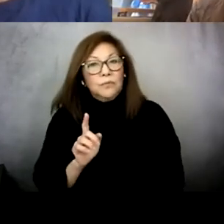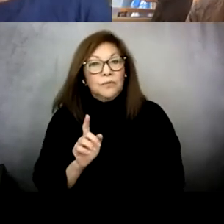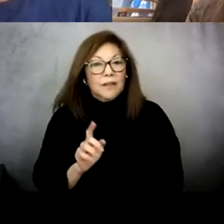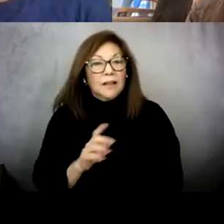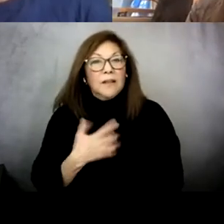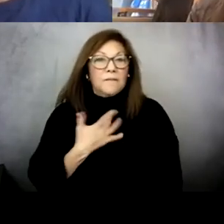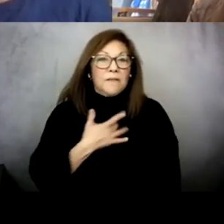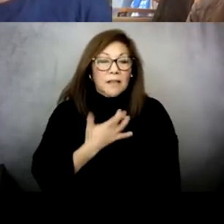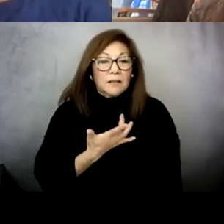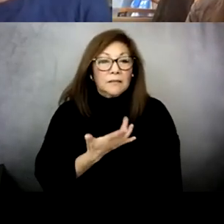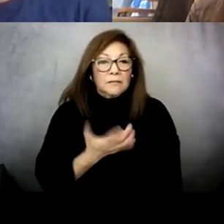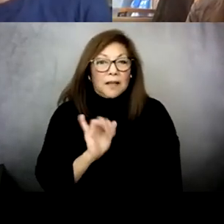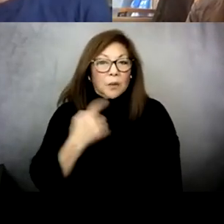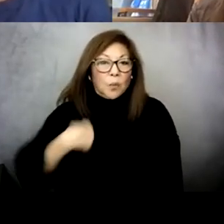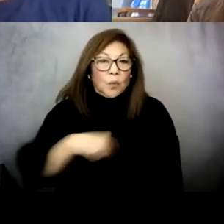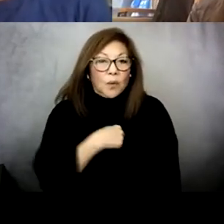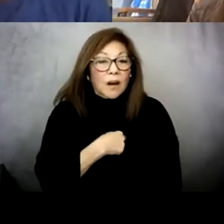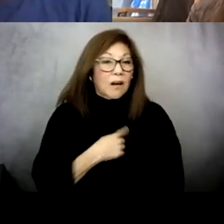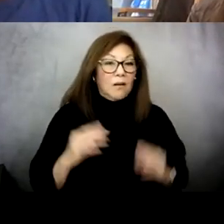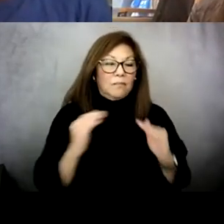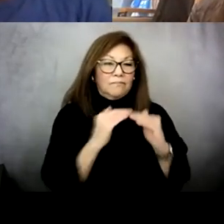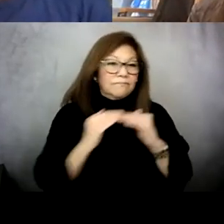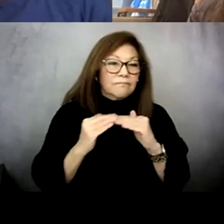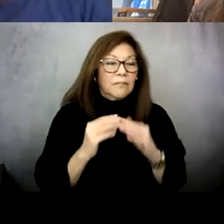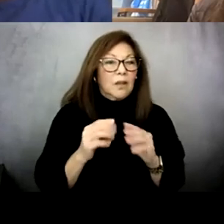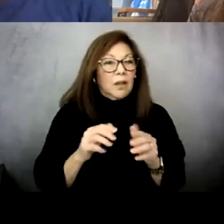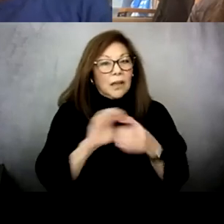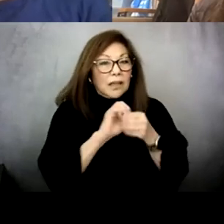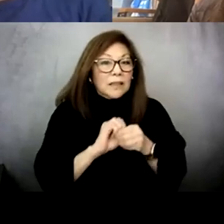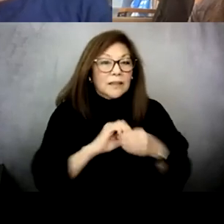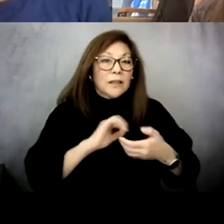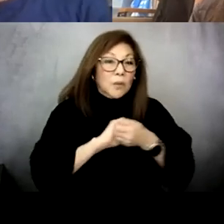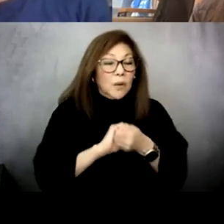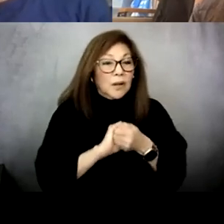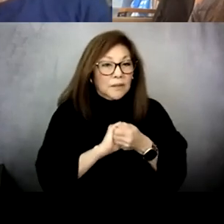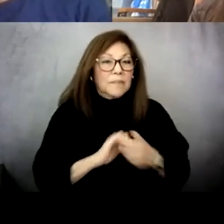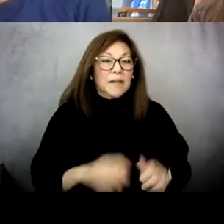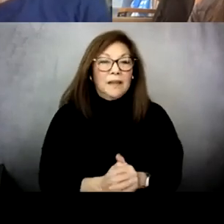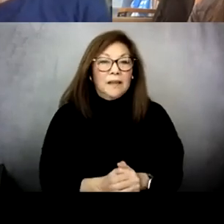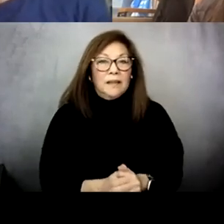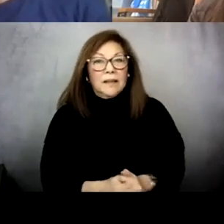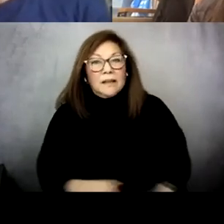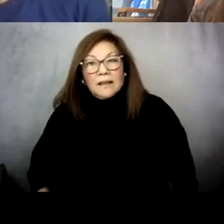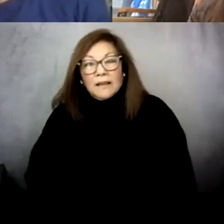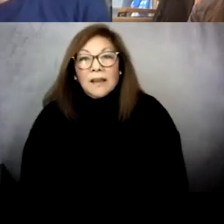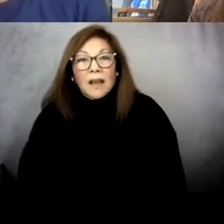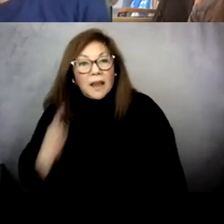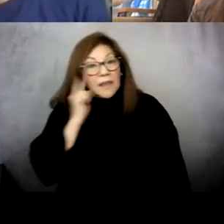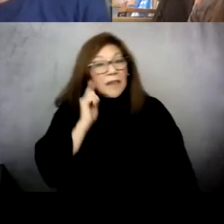sort of feel like we are one, we are together, this is a coalition, we're in solidarity, that I